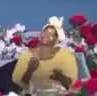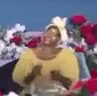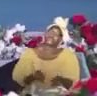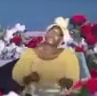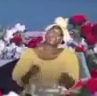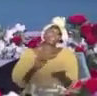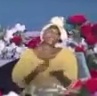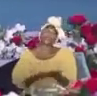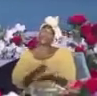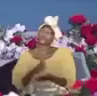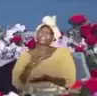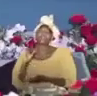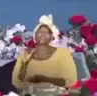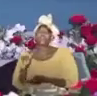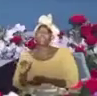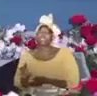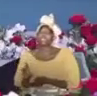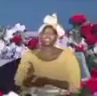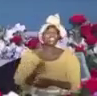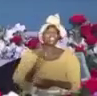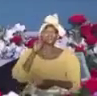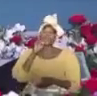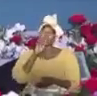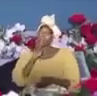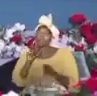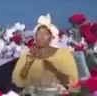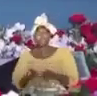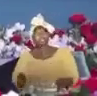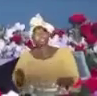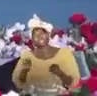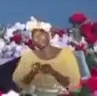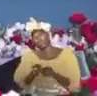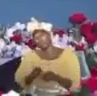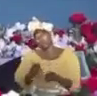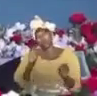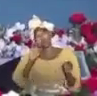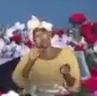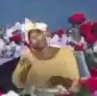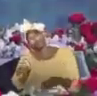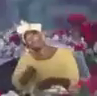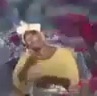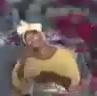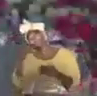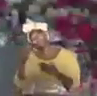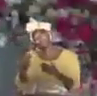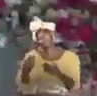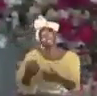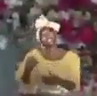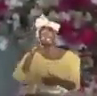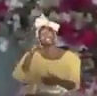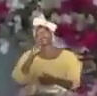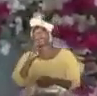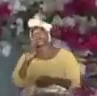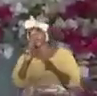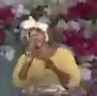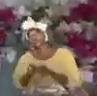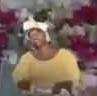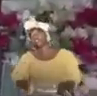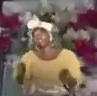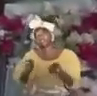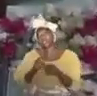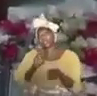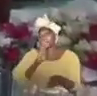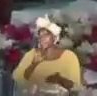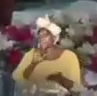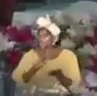worthy to be glorified. You are worthy, Almighty God. You are